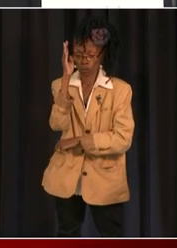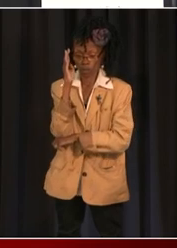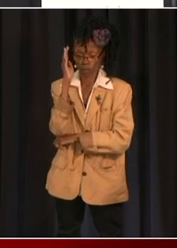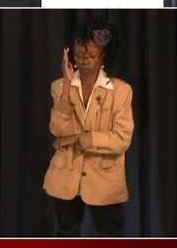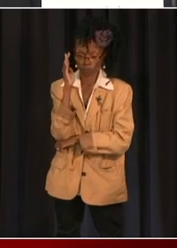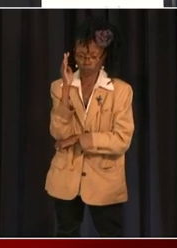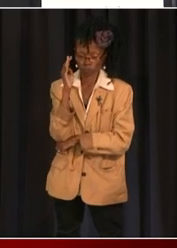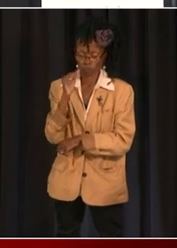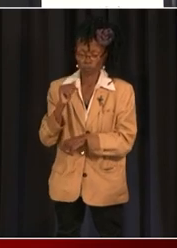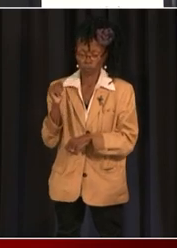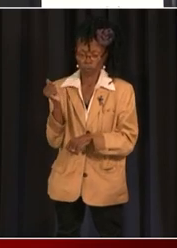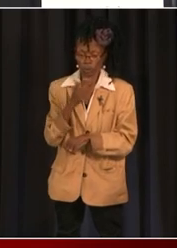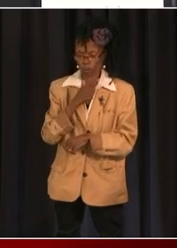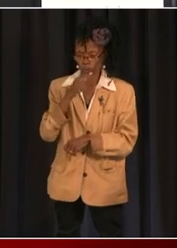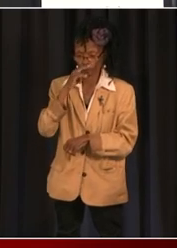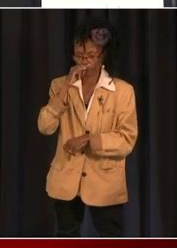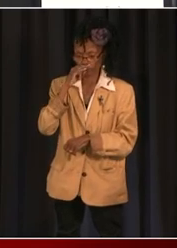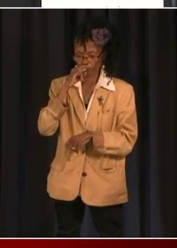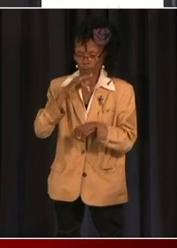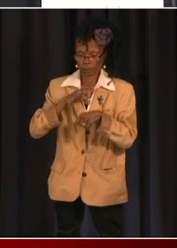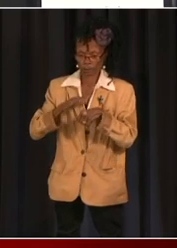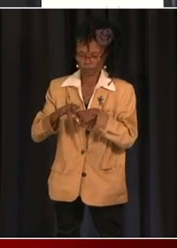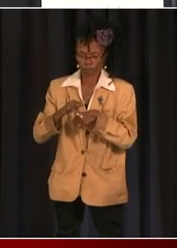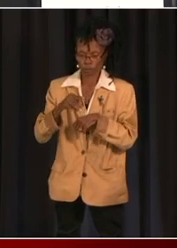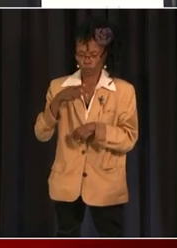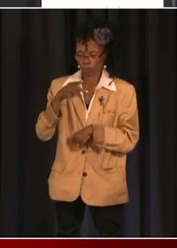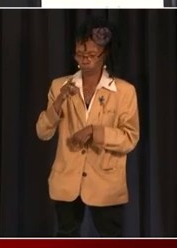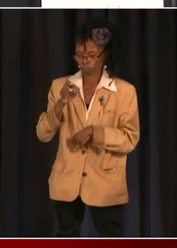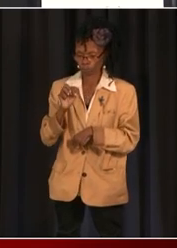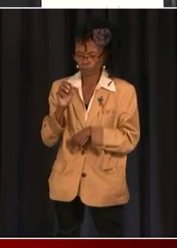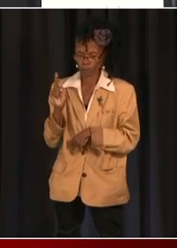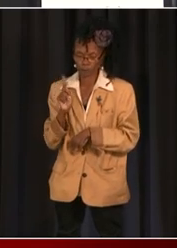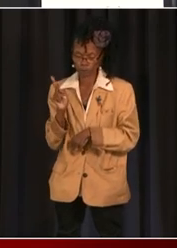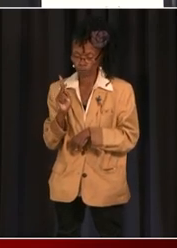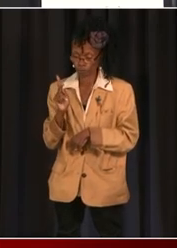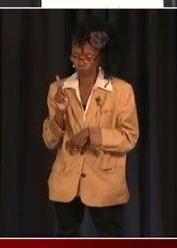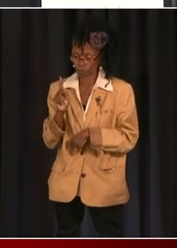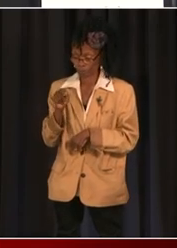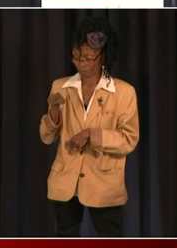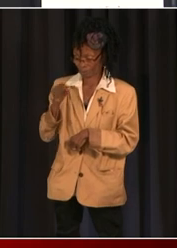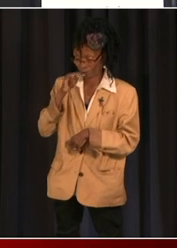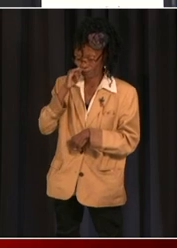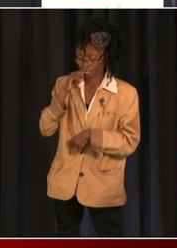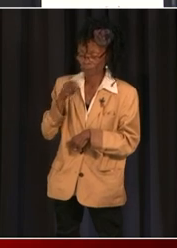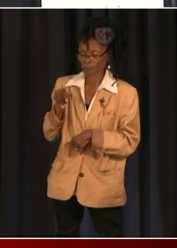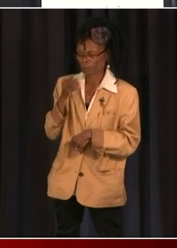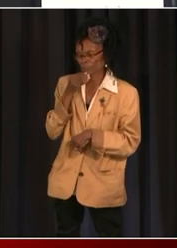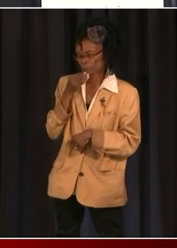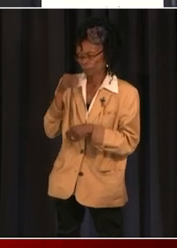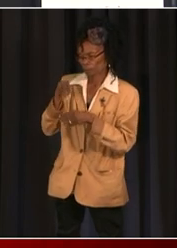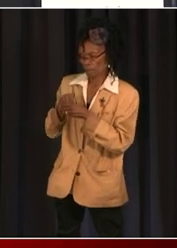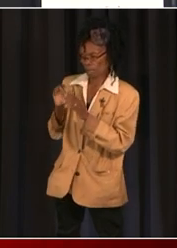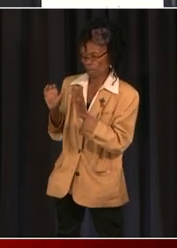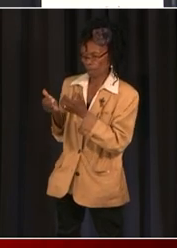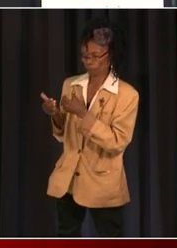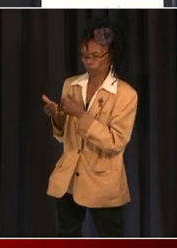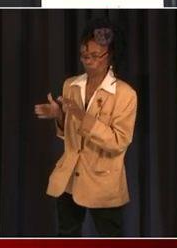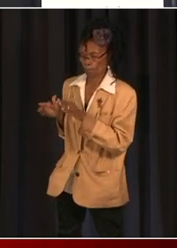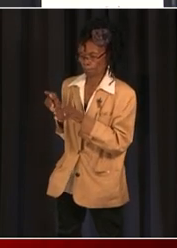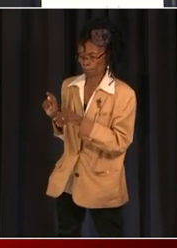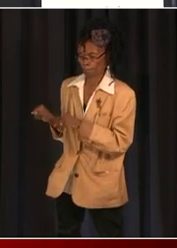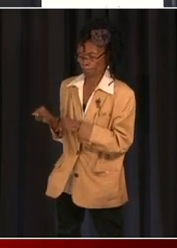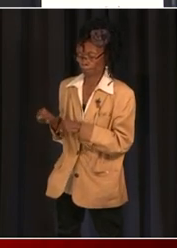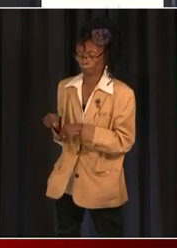childhood education students in pre-K 3 and pre-K 4 will be eating in their classroom, which is consistent with